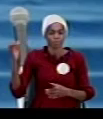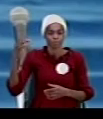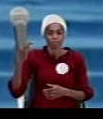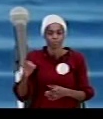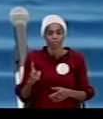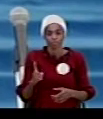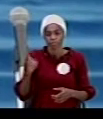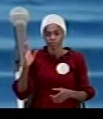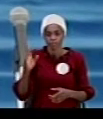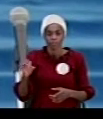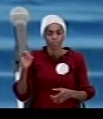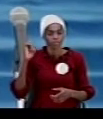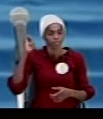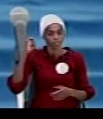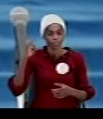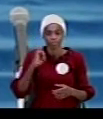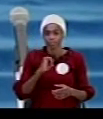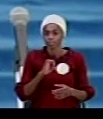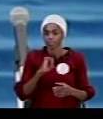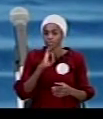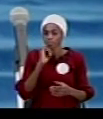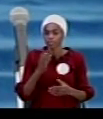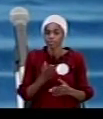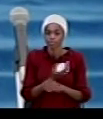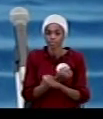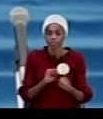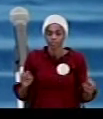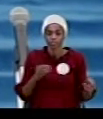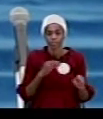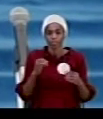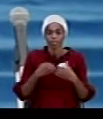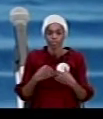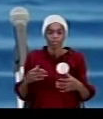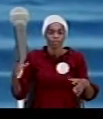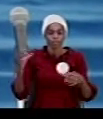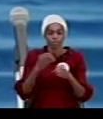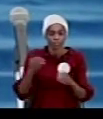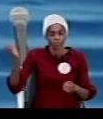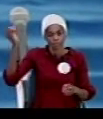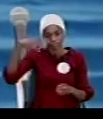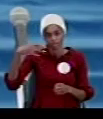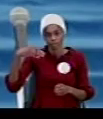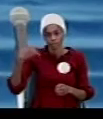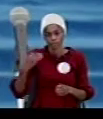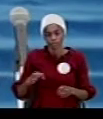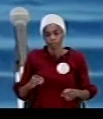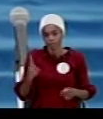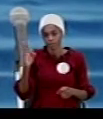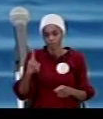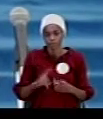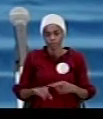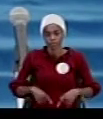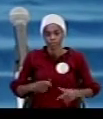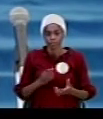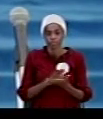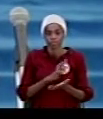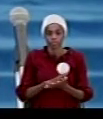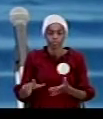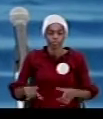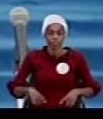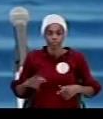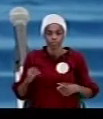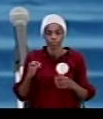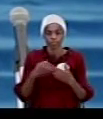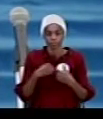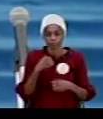the grace of God to live the expected life, that is the holy life. I've been suffering